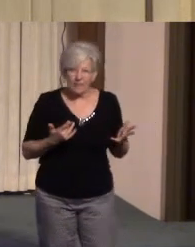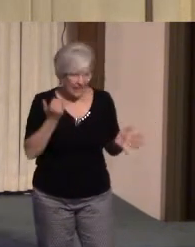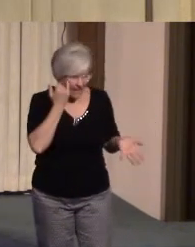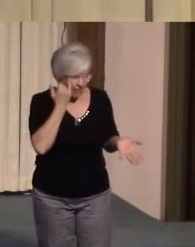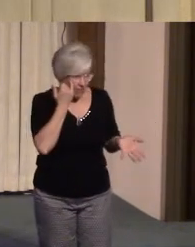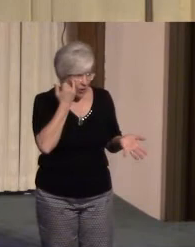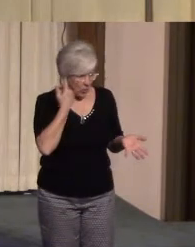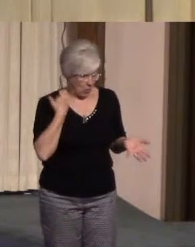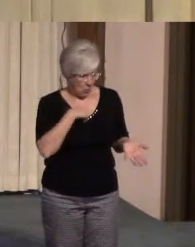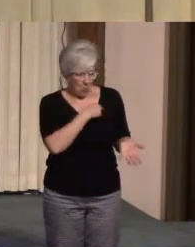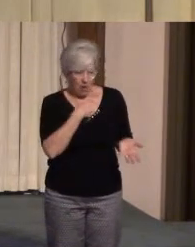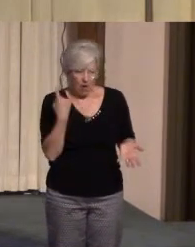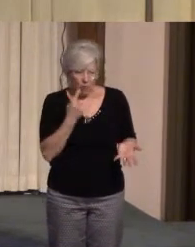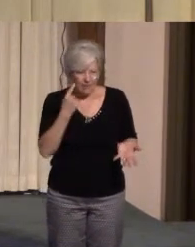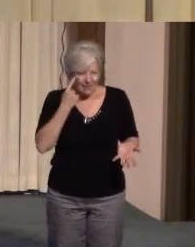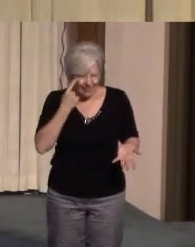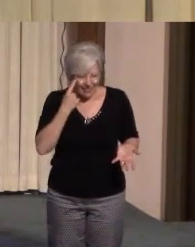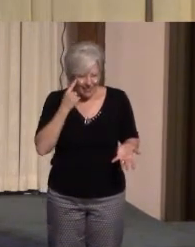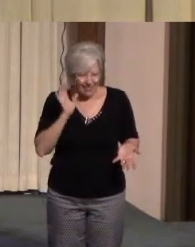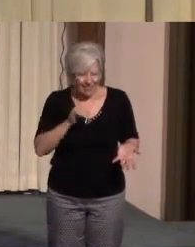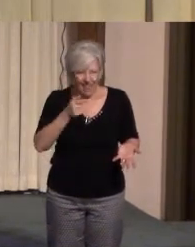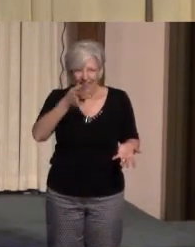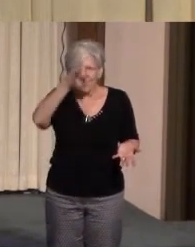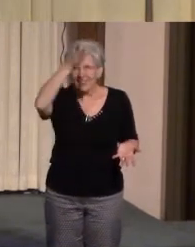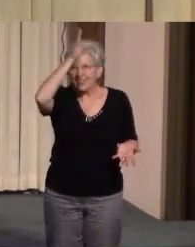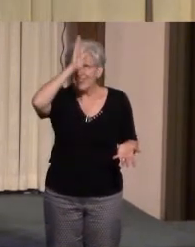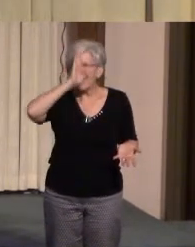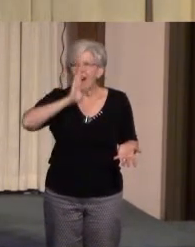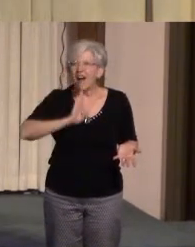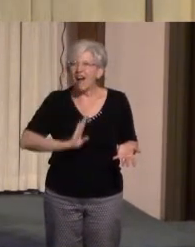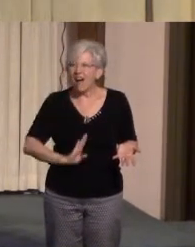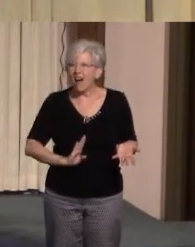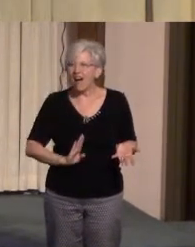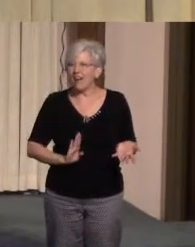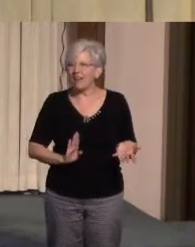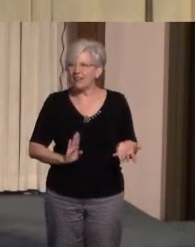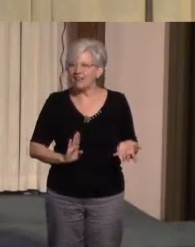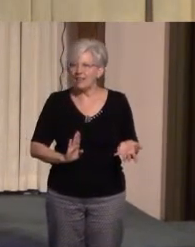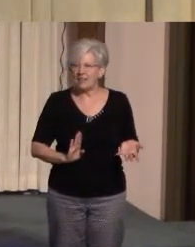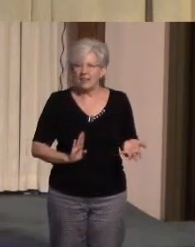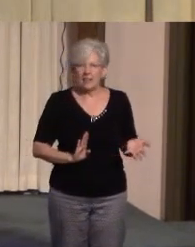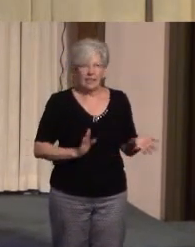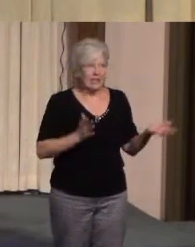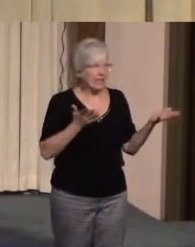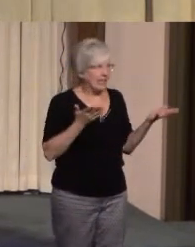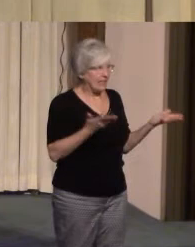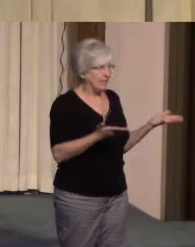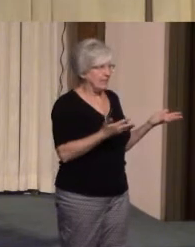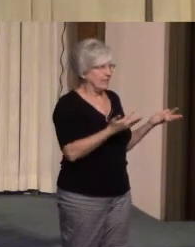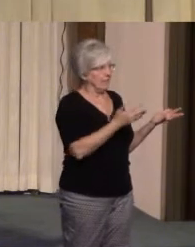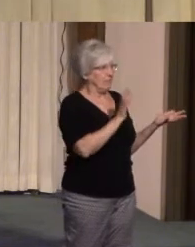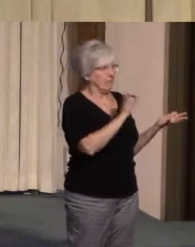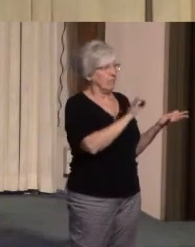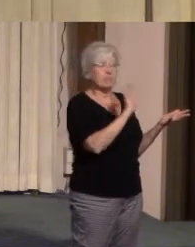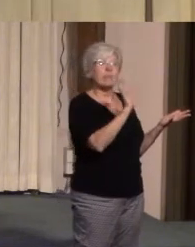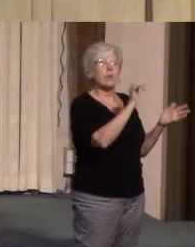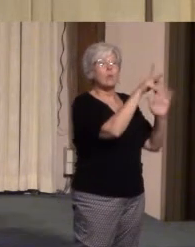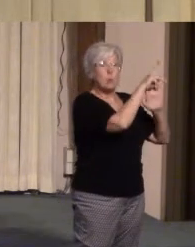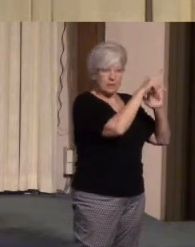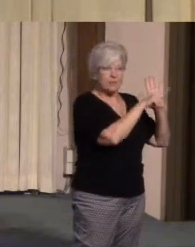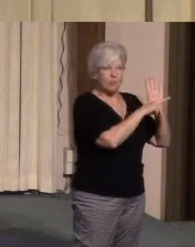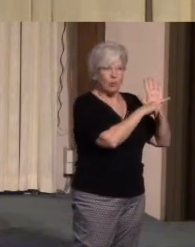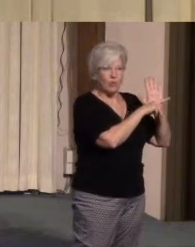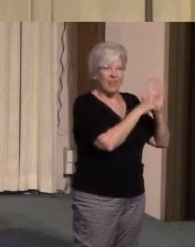If we only think of God as transcendent, which is that universe, everything in it, all that lies behind it, and the laws by which